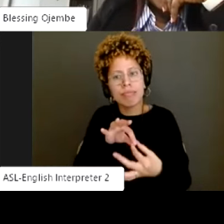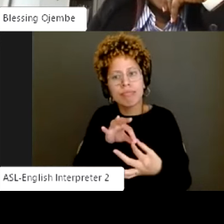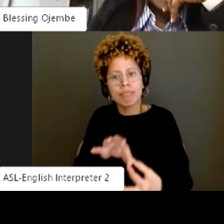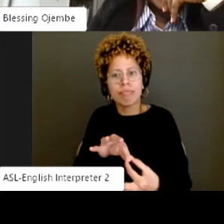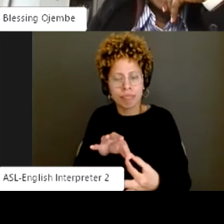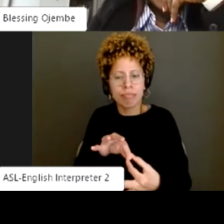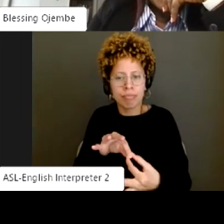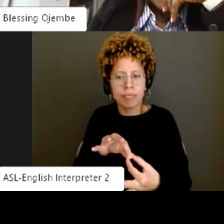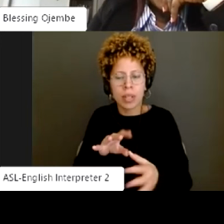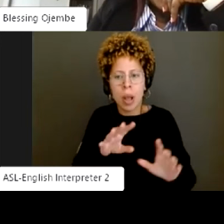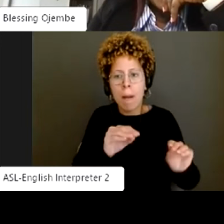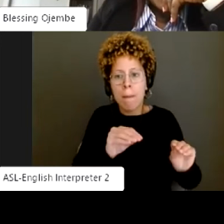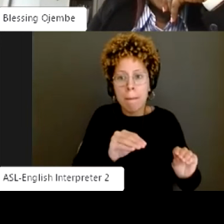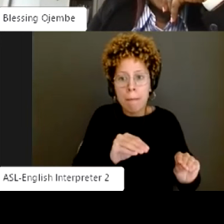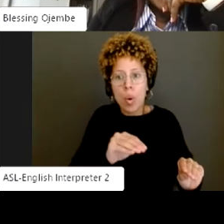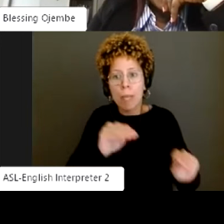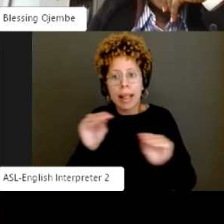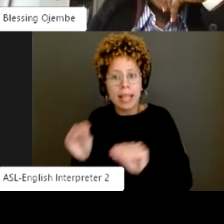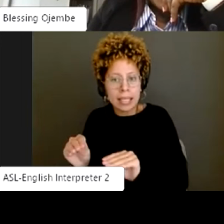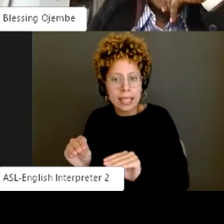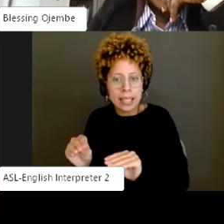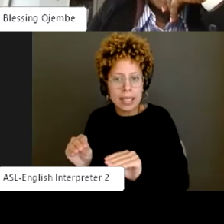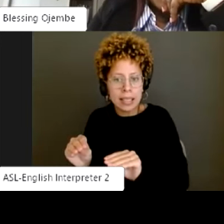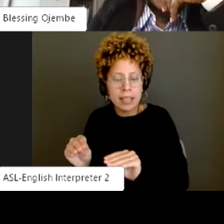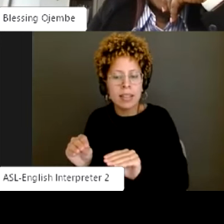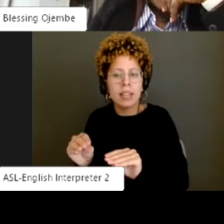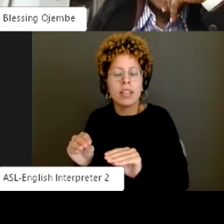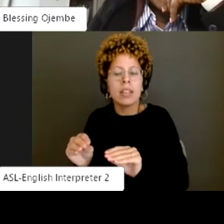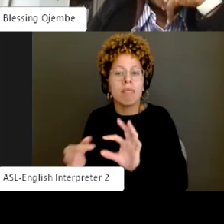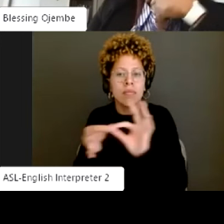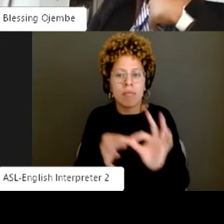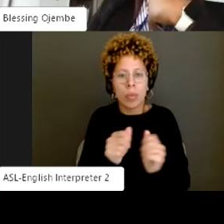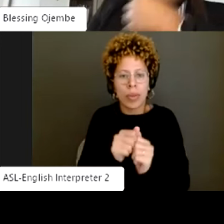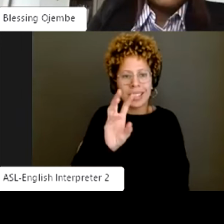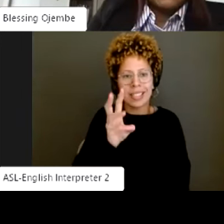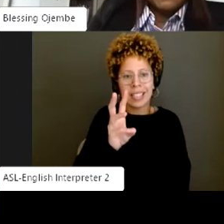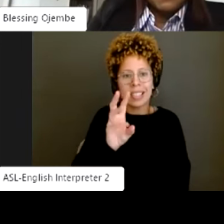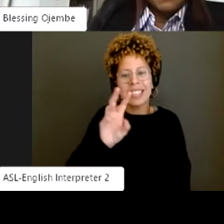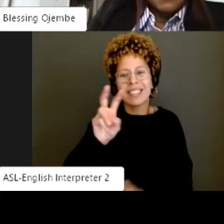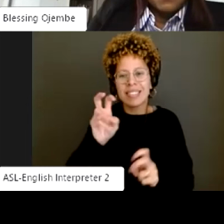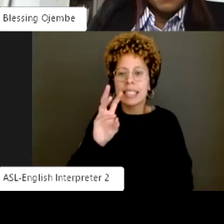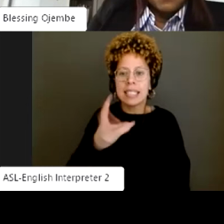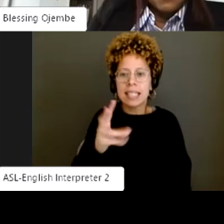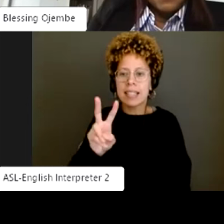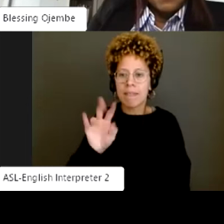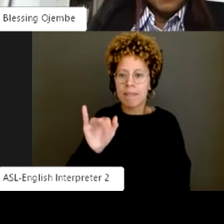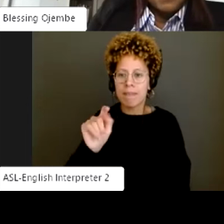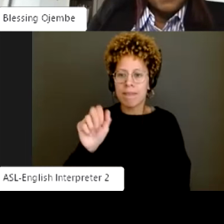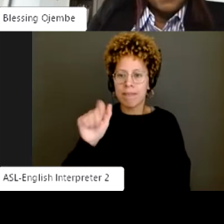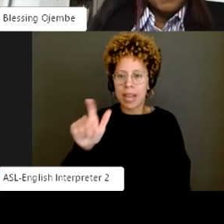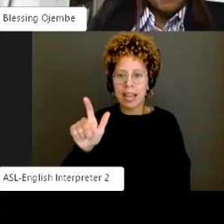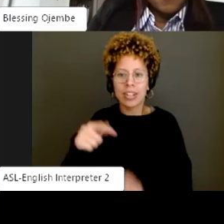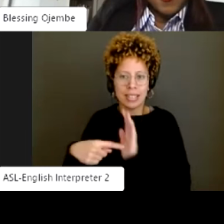mobility, specifically gait speed, being identified as 6 vital signs. This is also a systematic review that was done